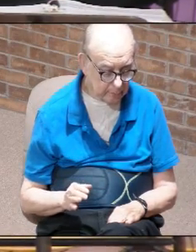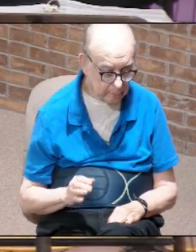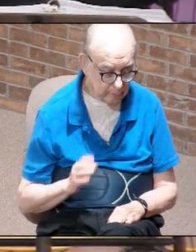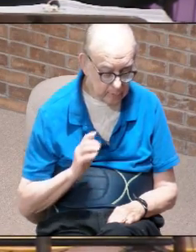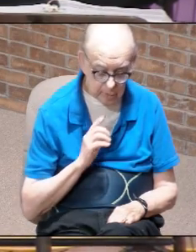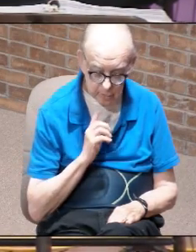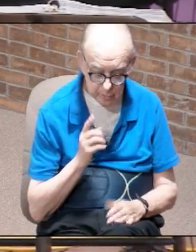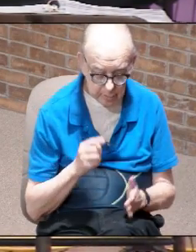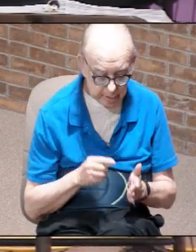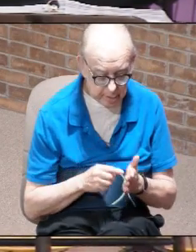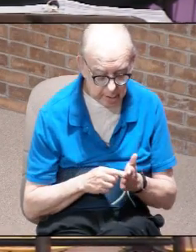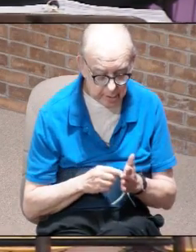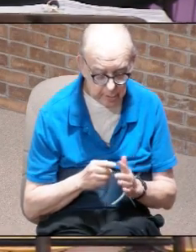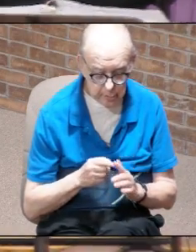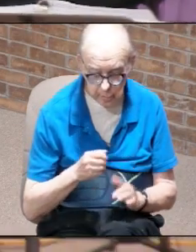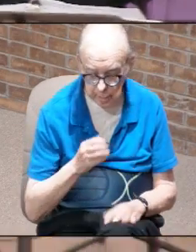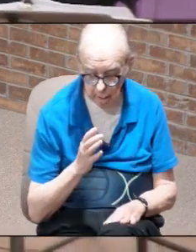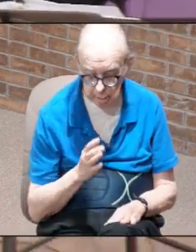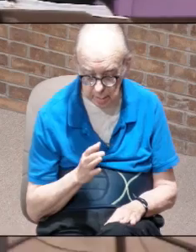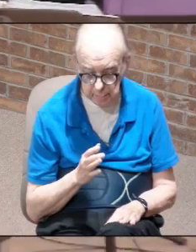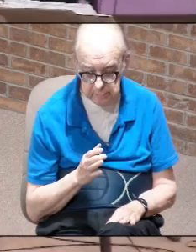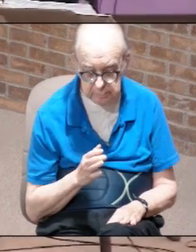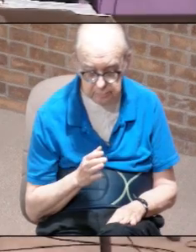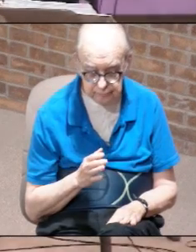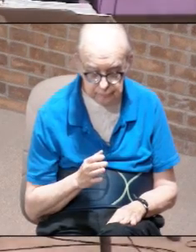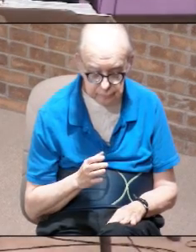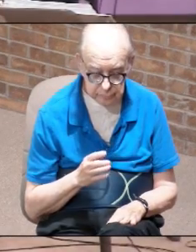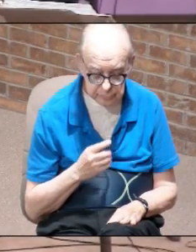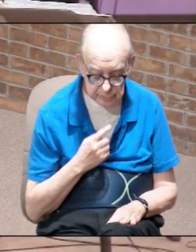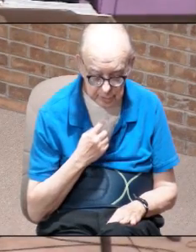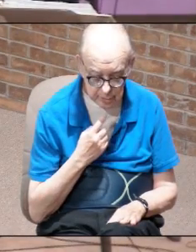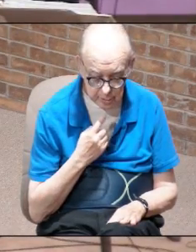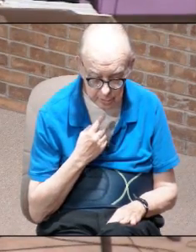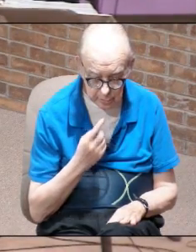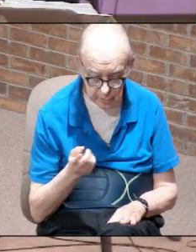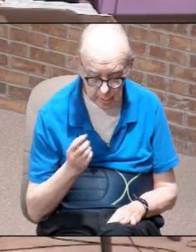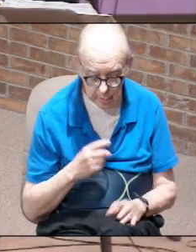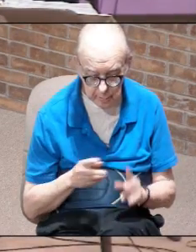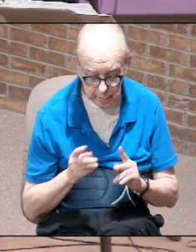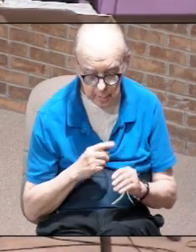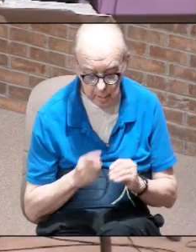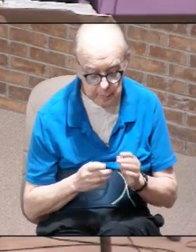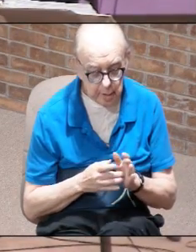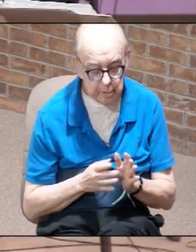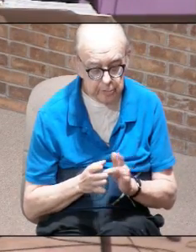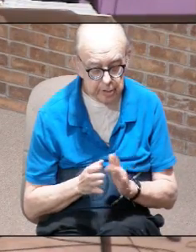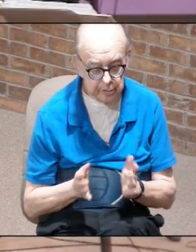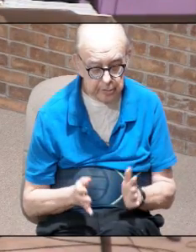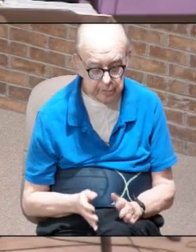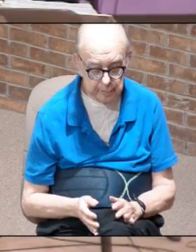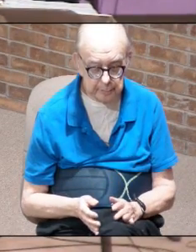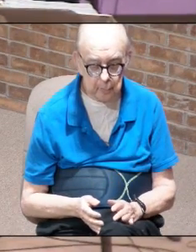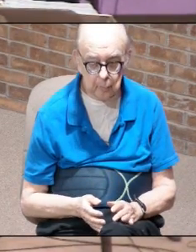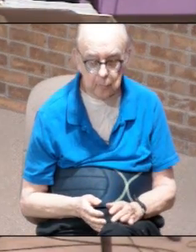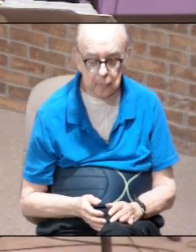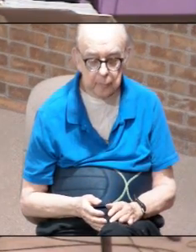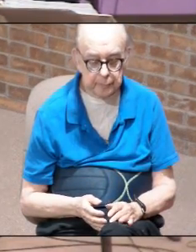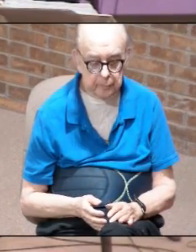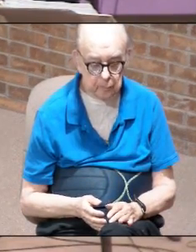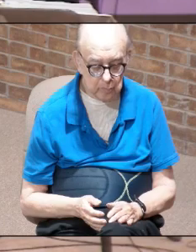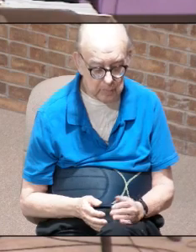you are indebted to God to tell others about Jesus.